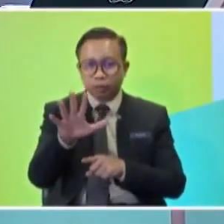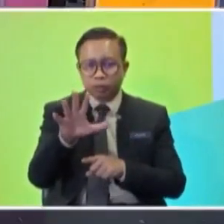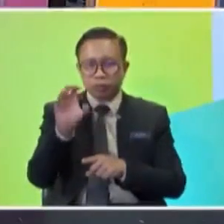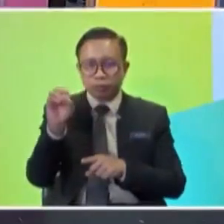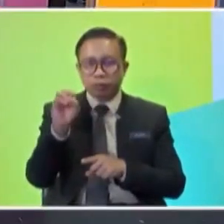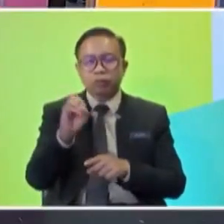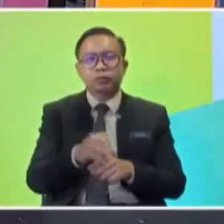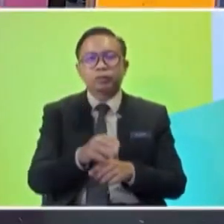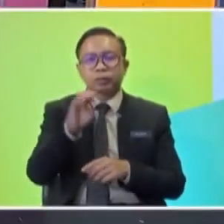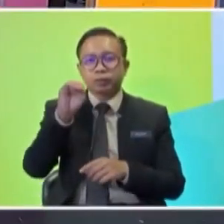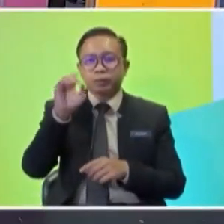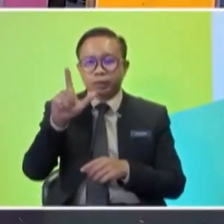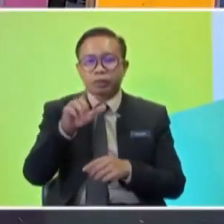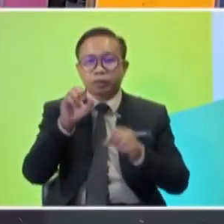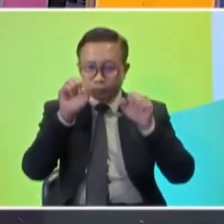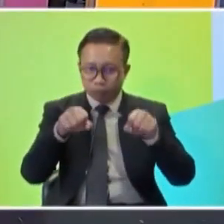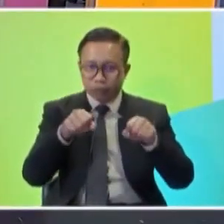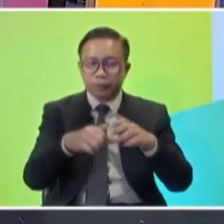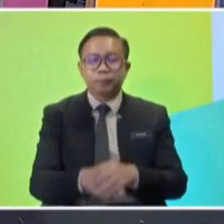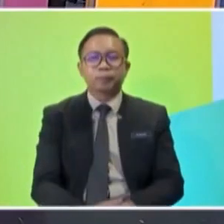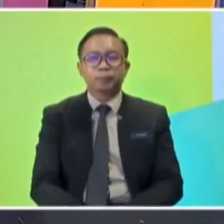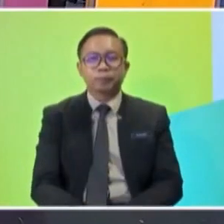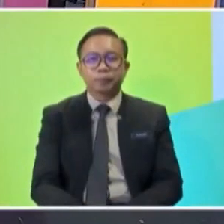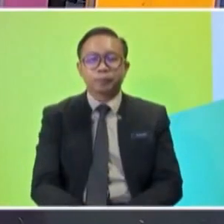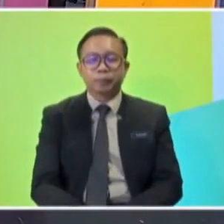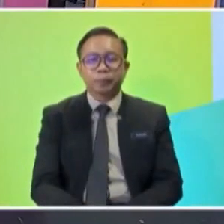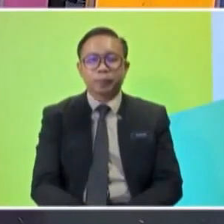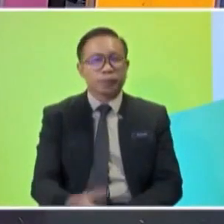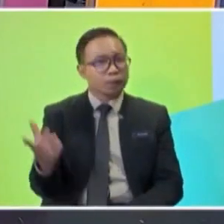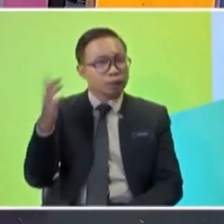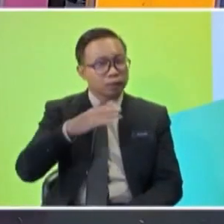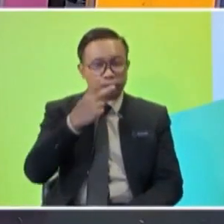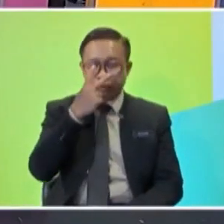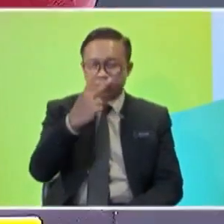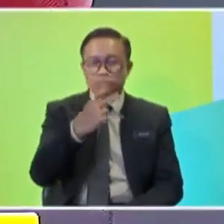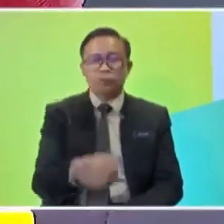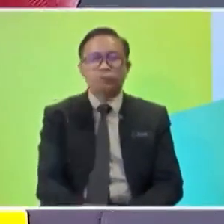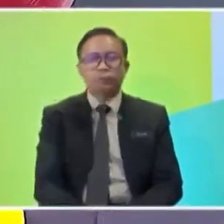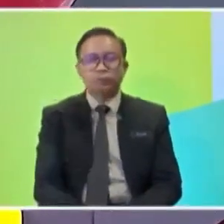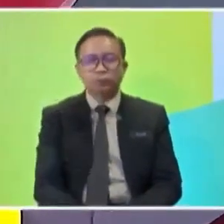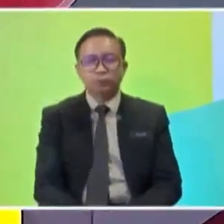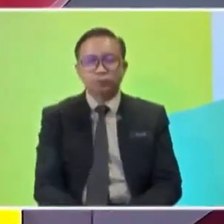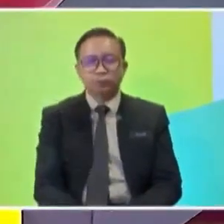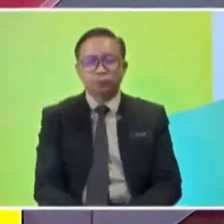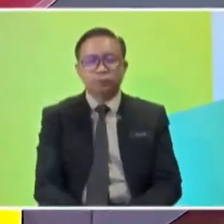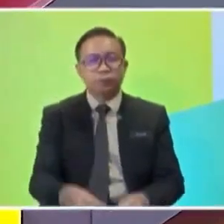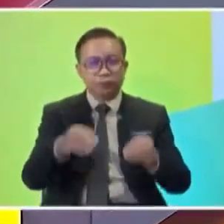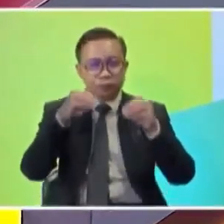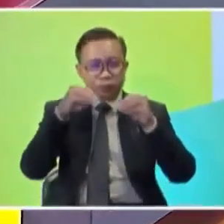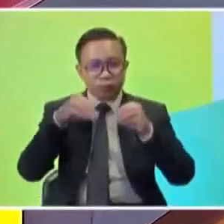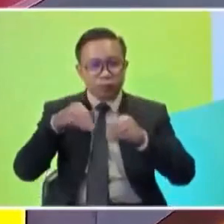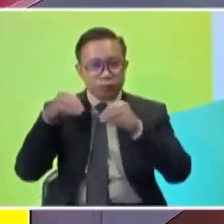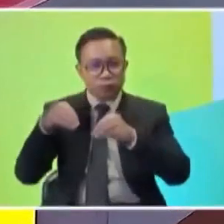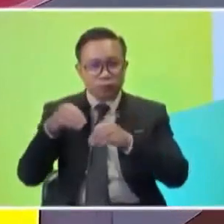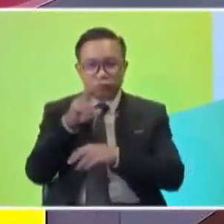250 milliliter. Yes. Can you do it, Chris? Yep, can. Okay, let's Chris do it. Okay. So you're going to put